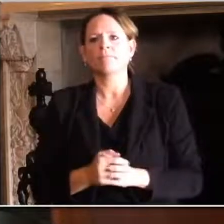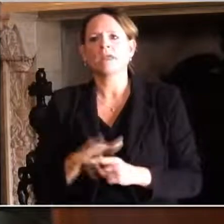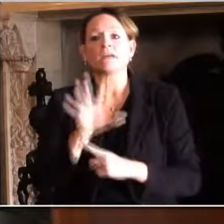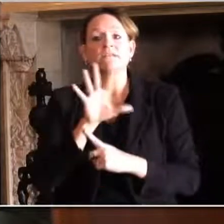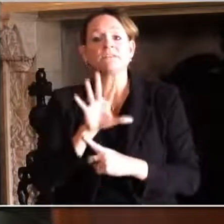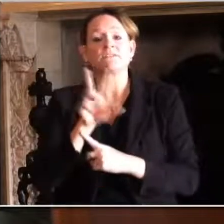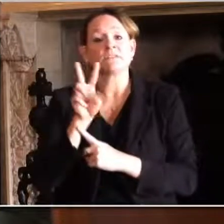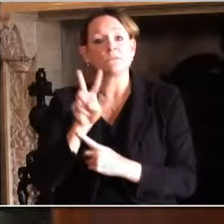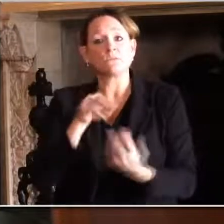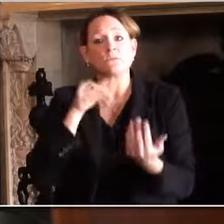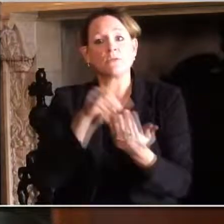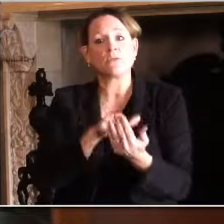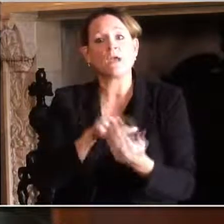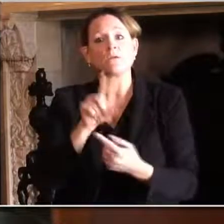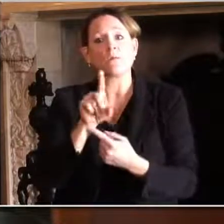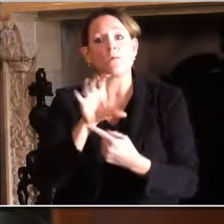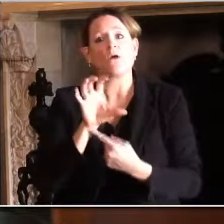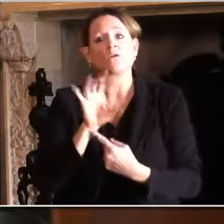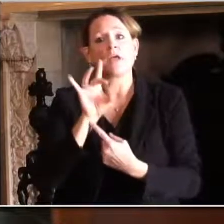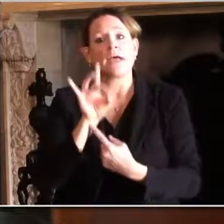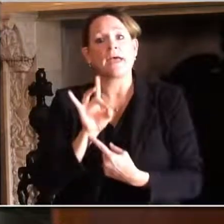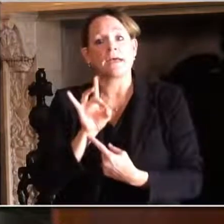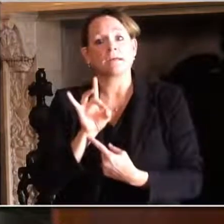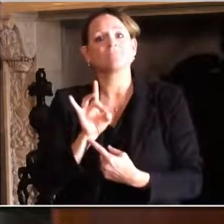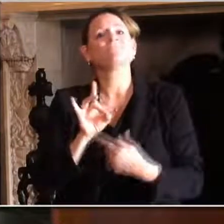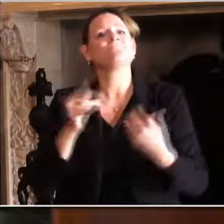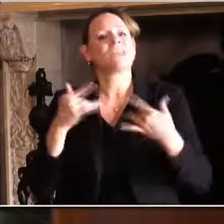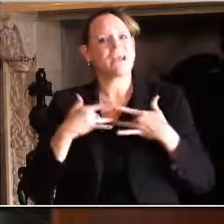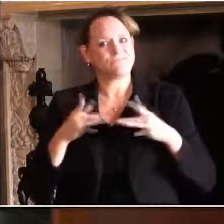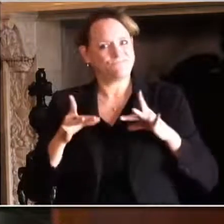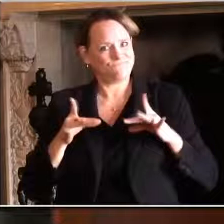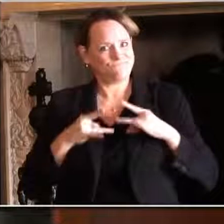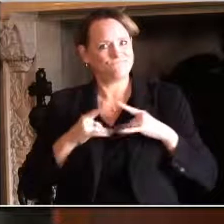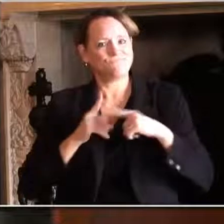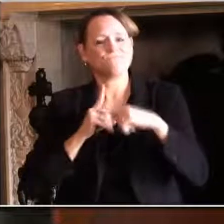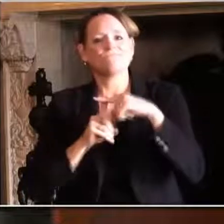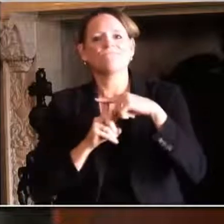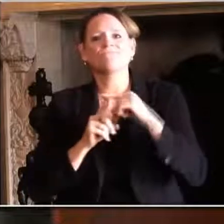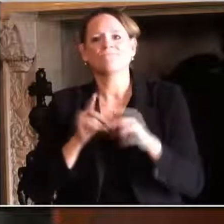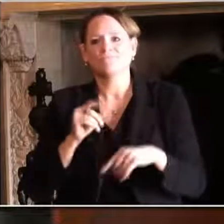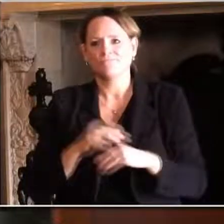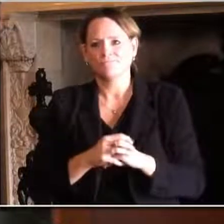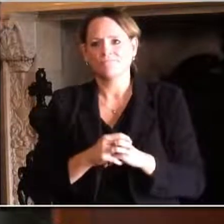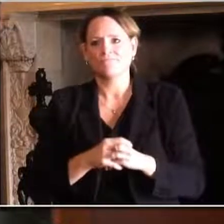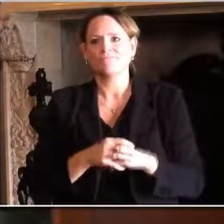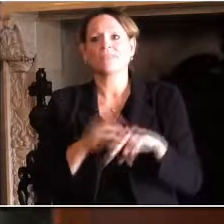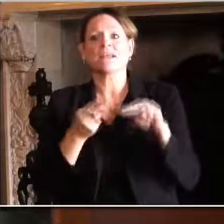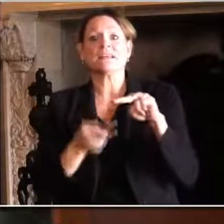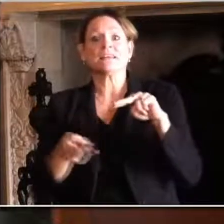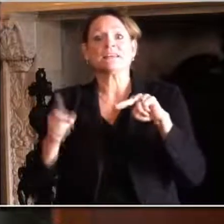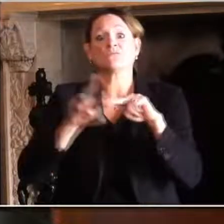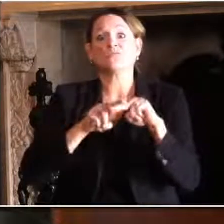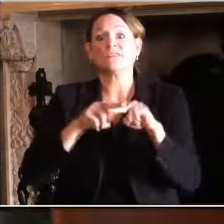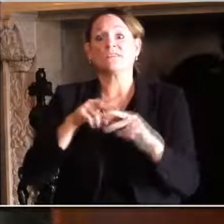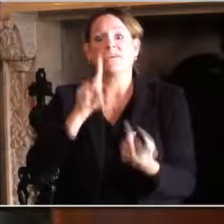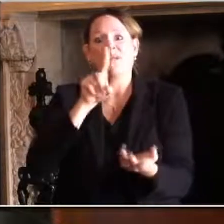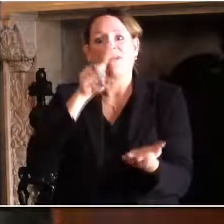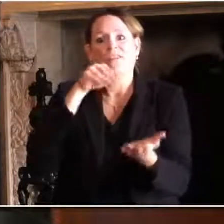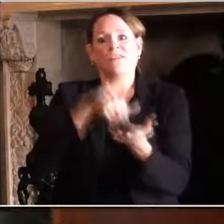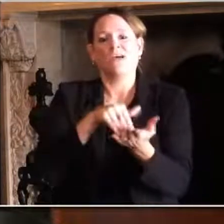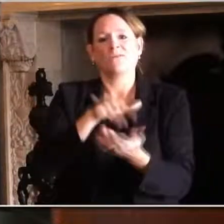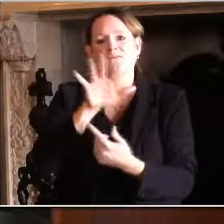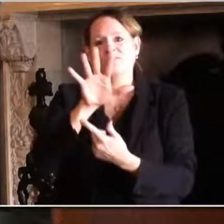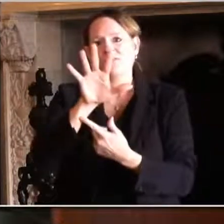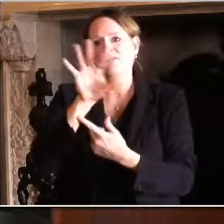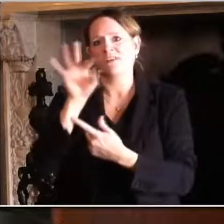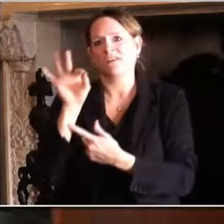52,108 total positive cases here in the state of Wisconsin, which is an increase of 1,059 people.